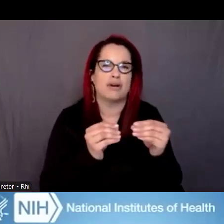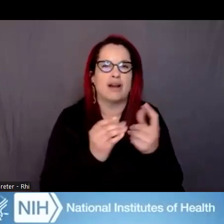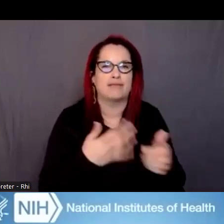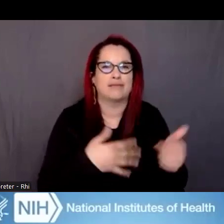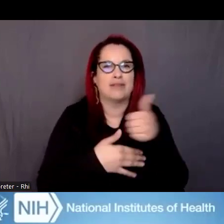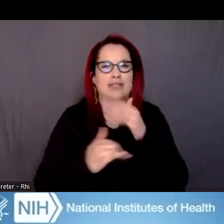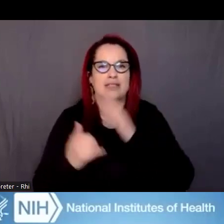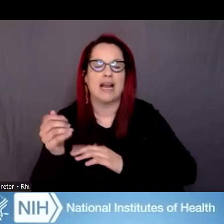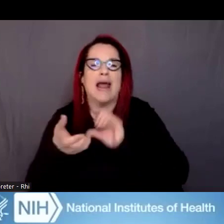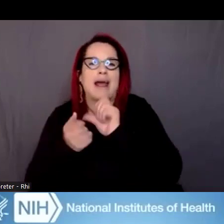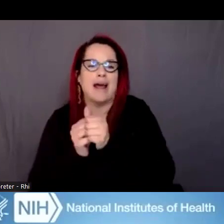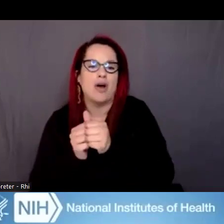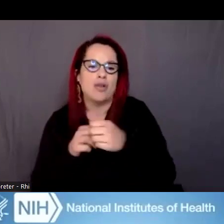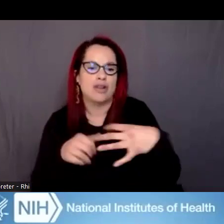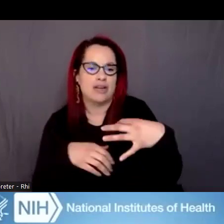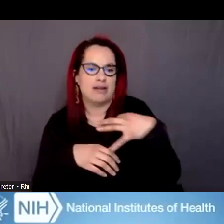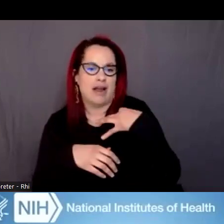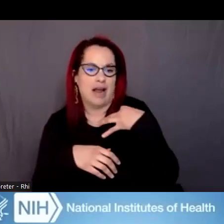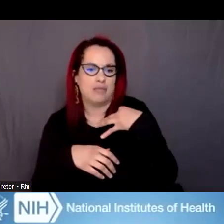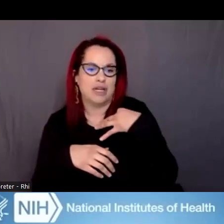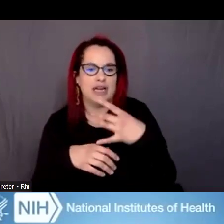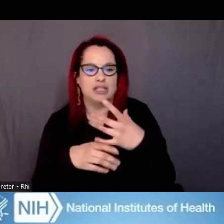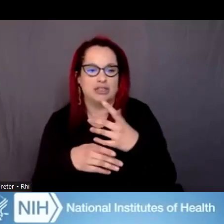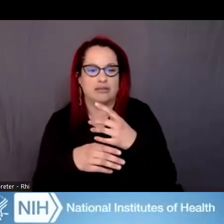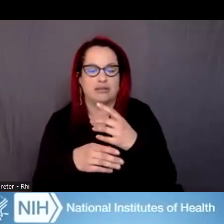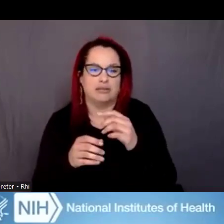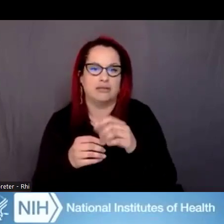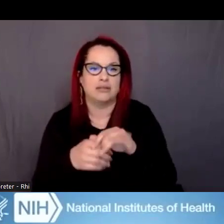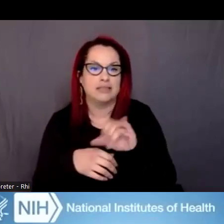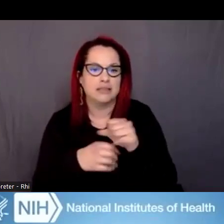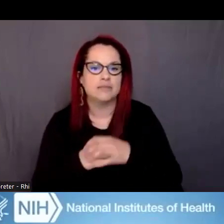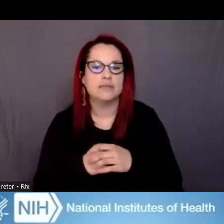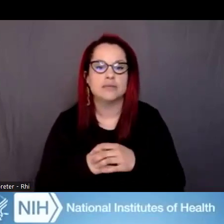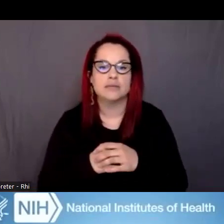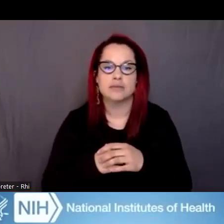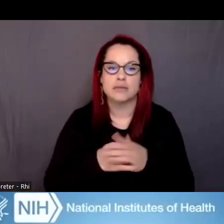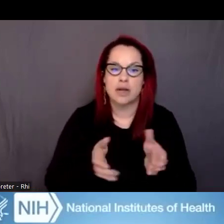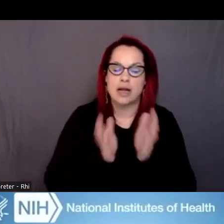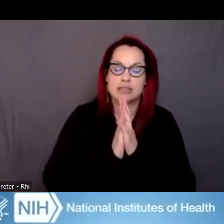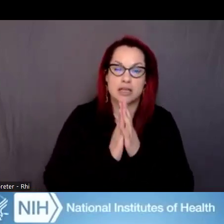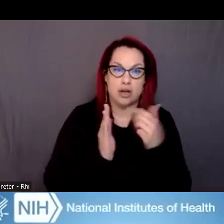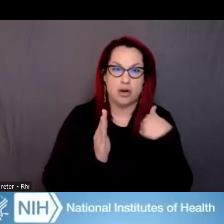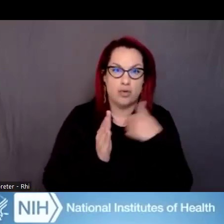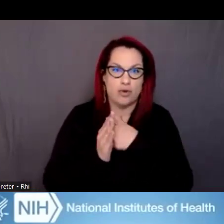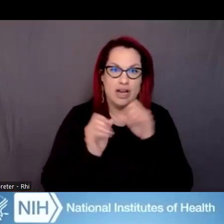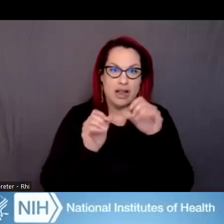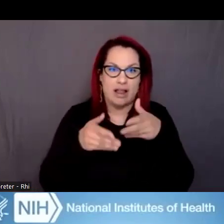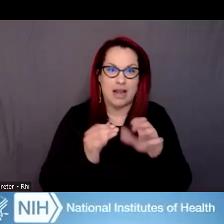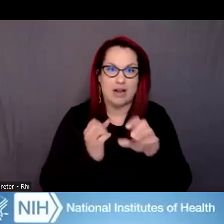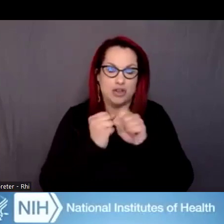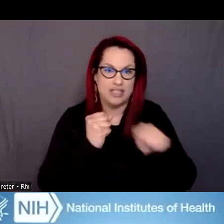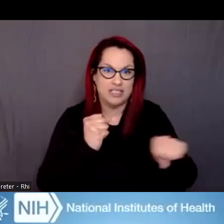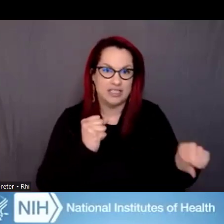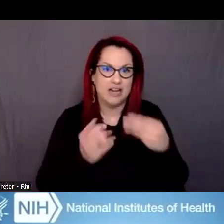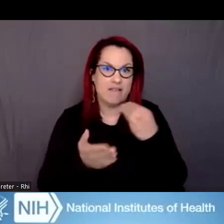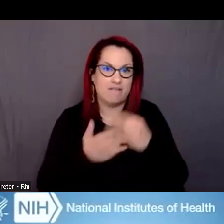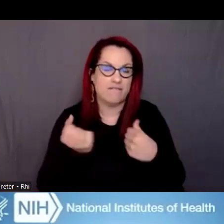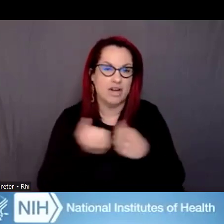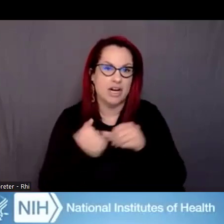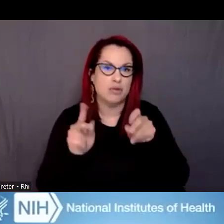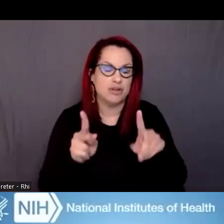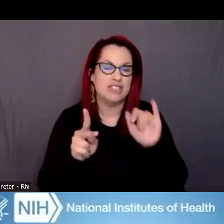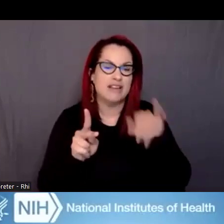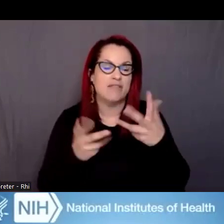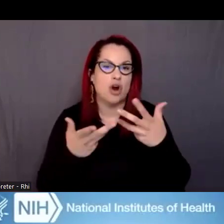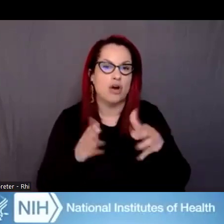Thank you, Paula. Are we allowed to extend funding opportunities that have already been open for the maximum number of